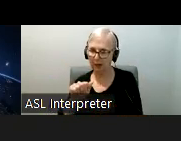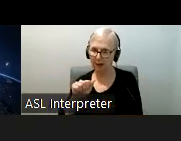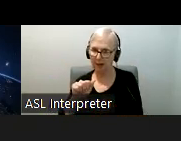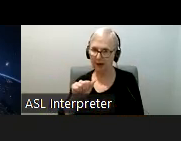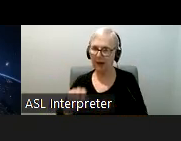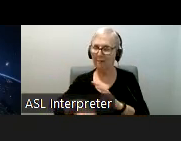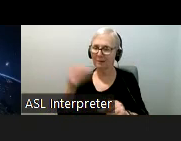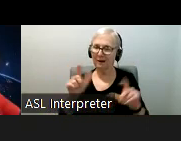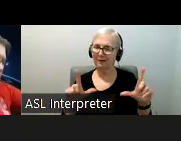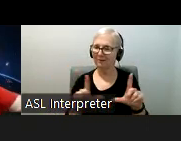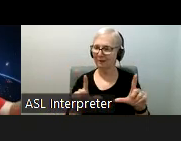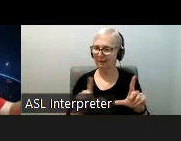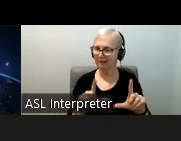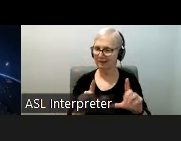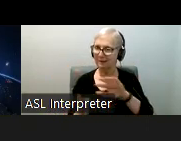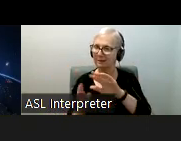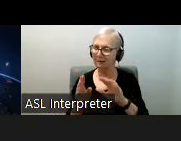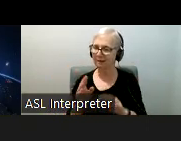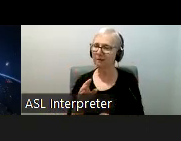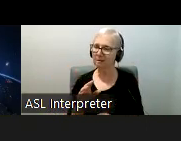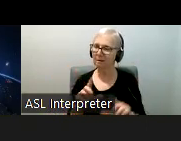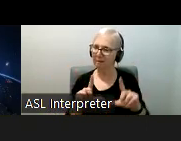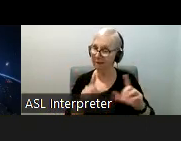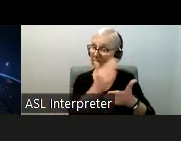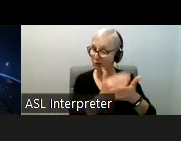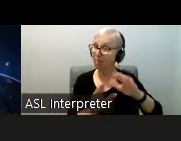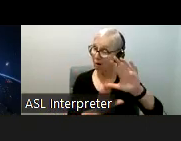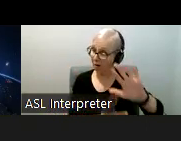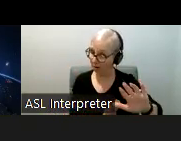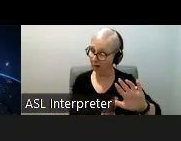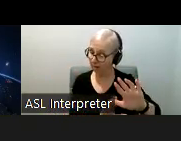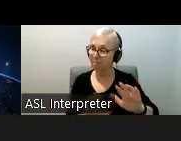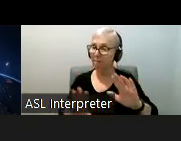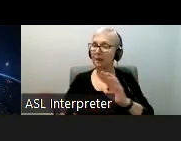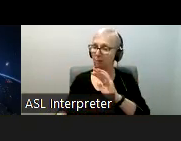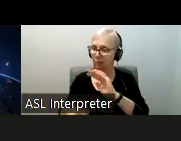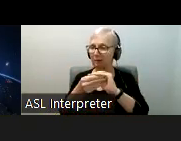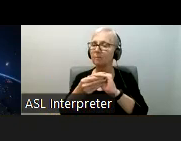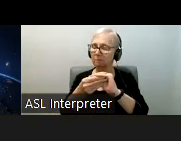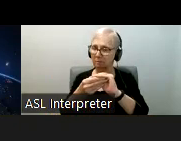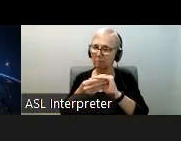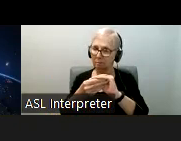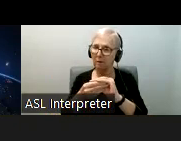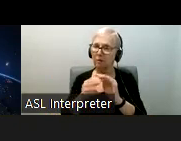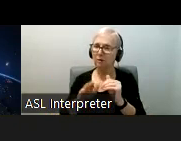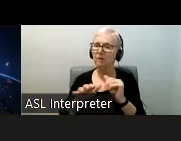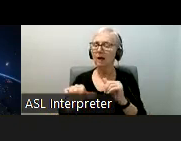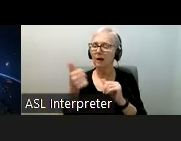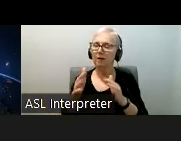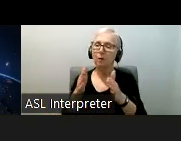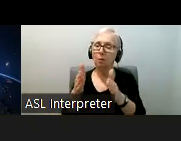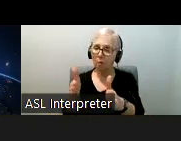just the work of the licensure team within quality and standards. There is a lot of other ways